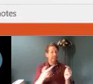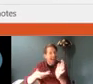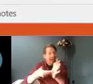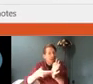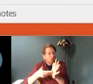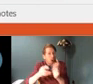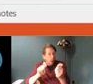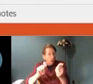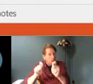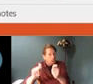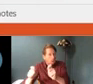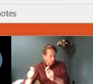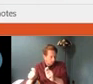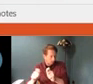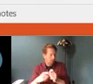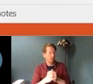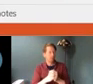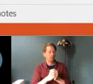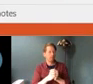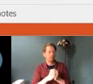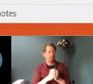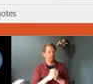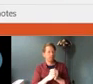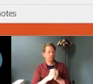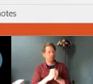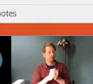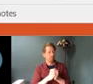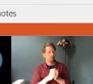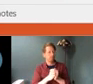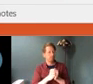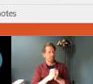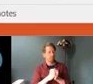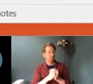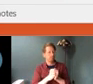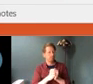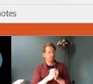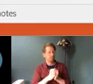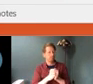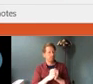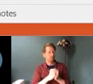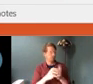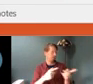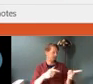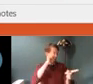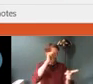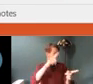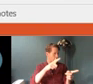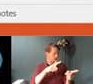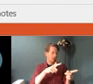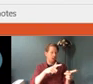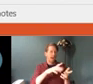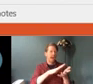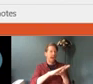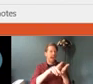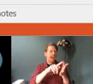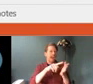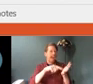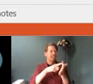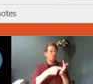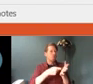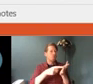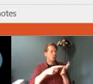concept that actually comes with sequencing STR alleles. We're probably all familiar with the concept of heterozygotes and